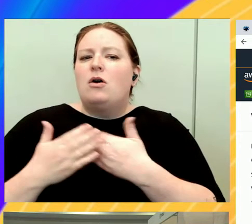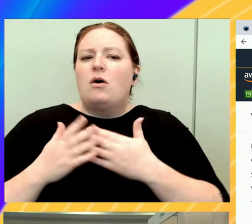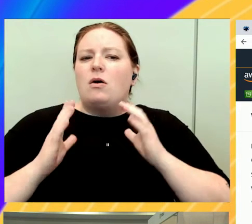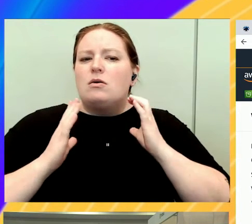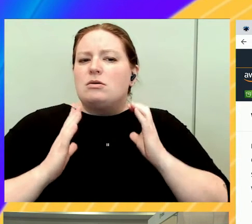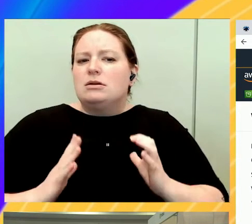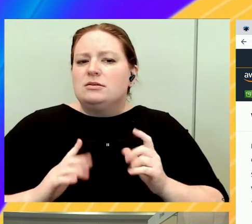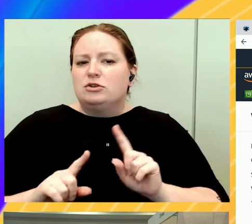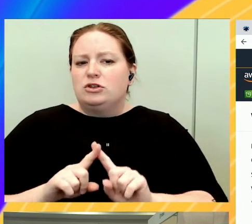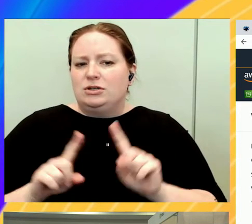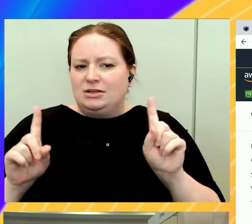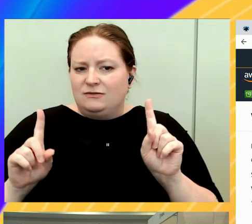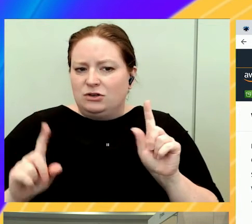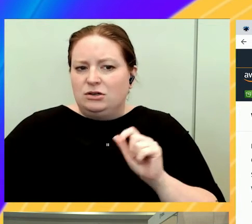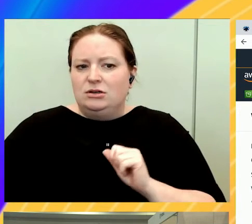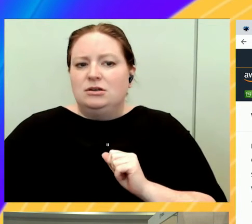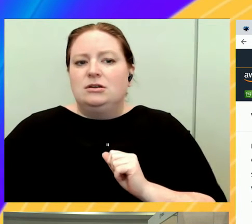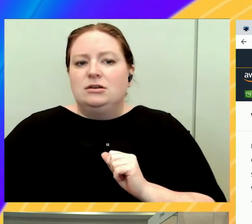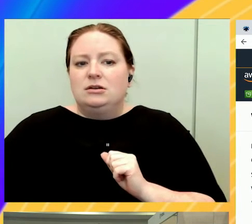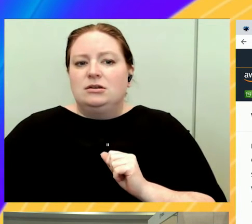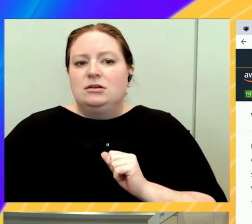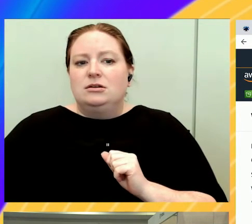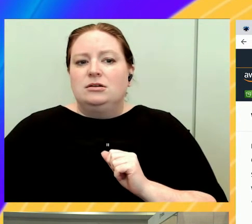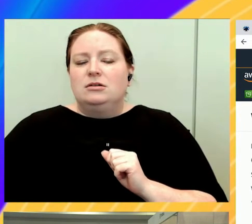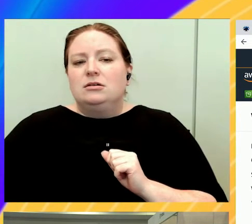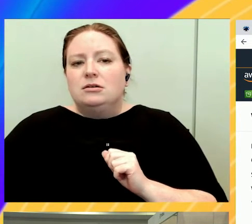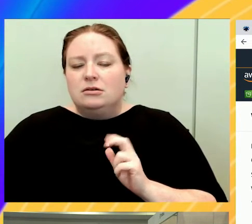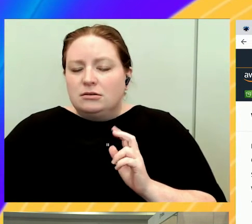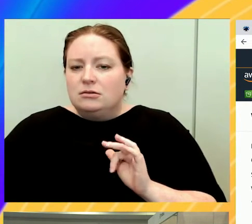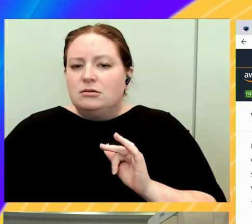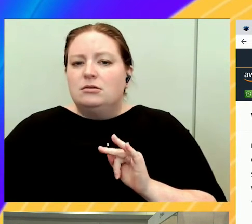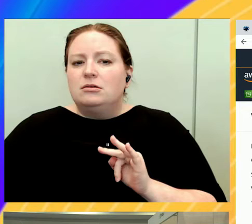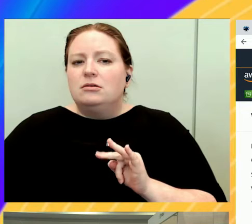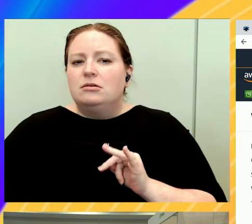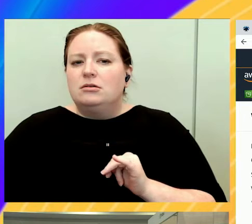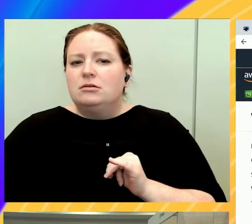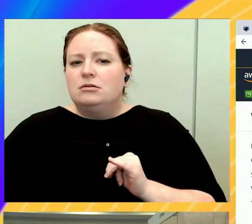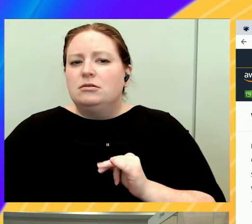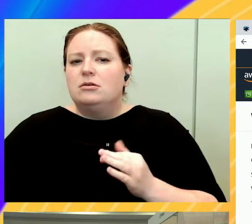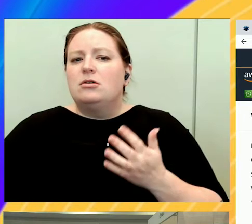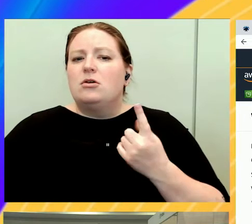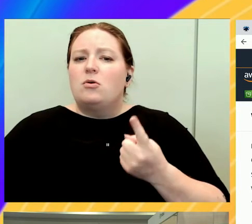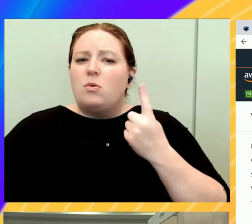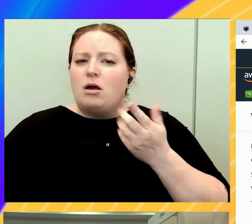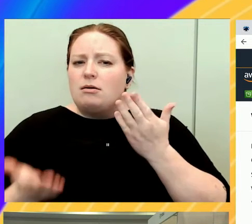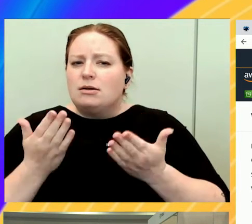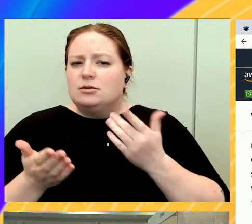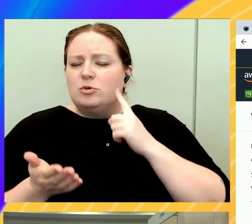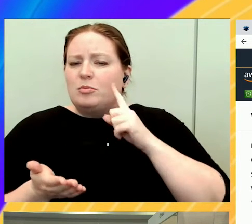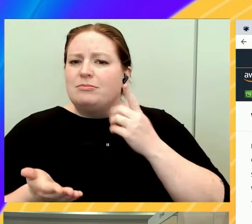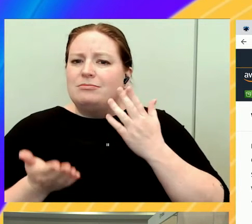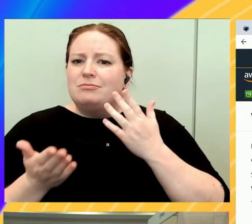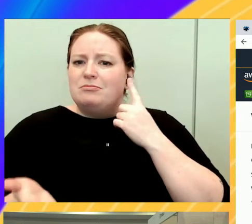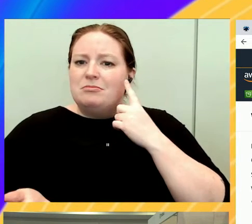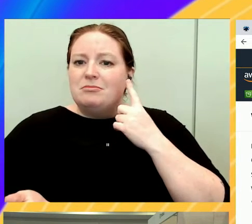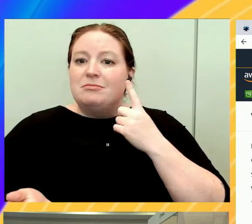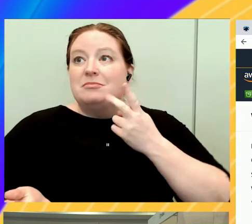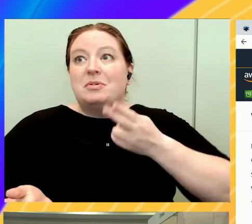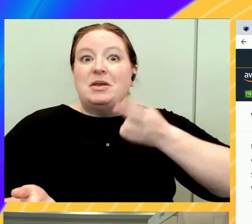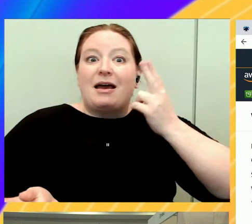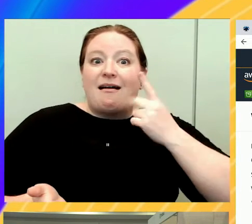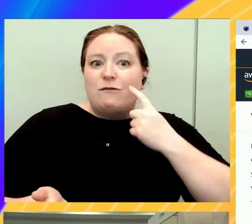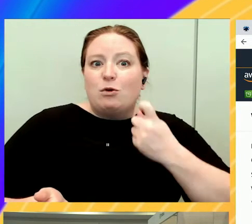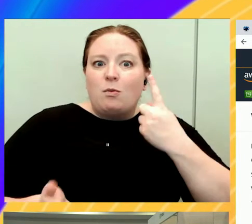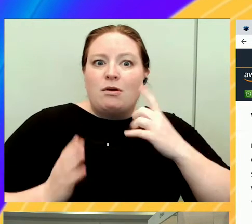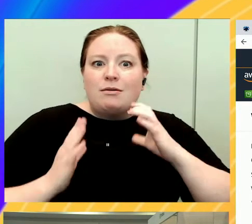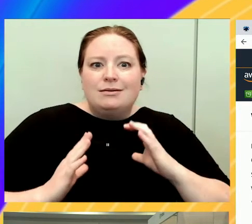A red for one customer might be a yellow for another customer. I know that sounds funny, but that's definitely the case. So yeah.